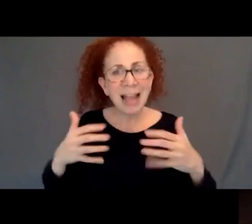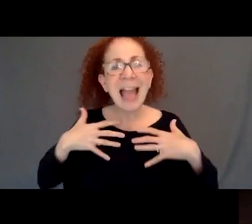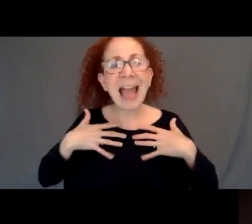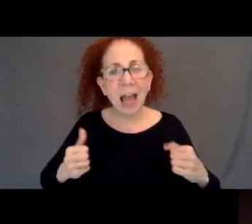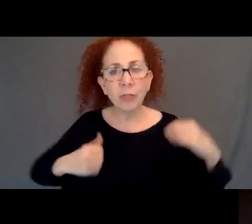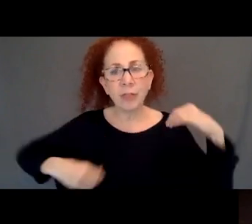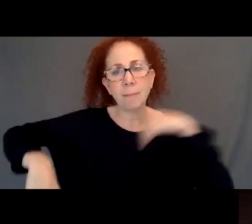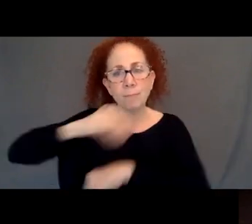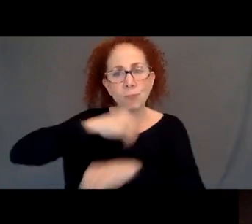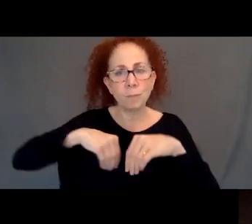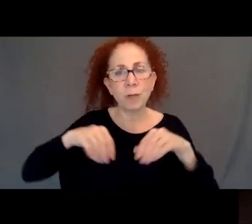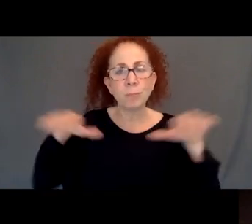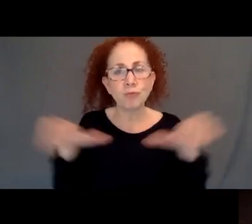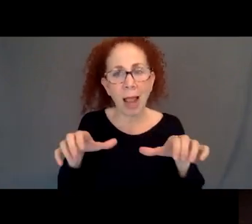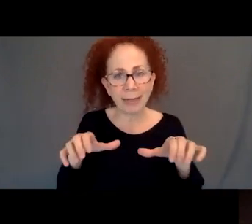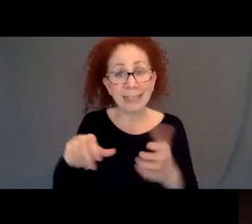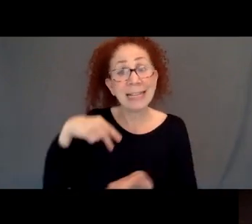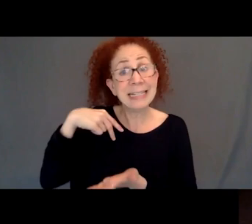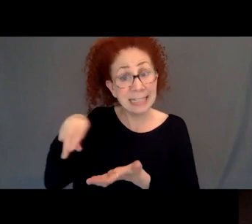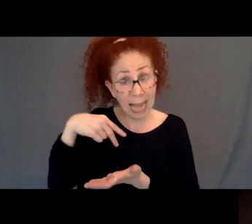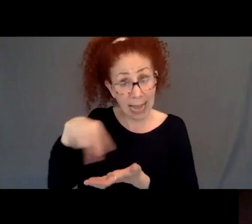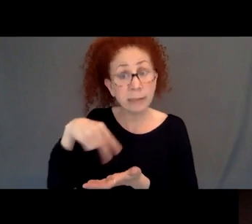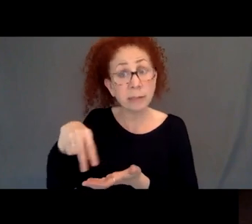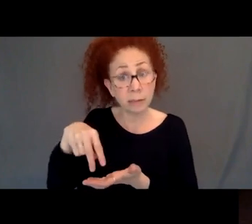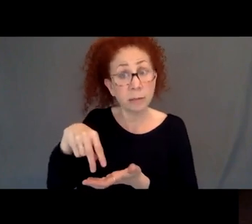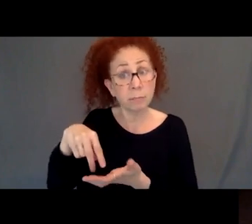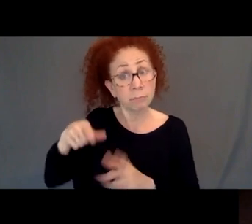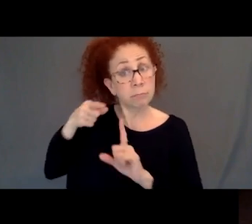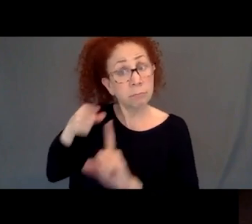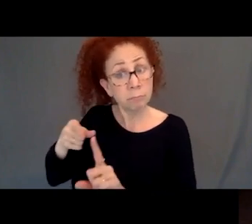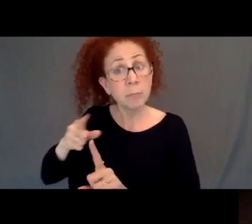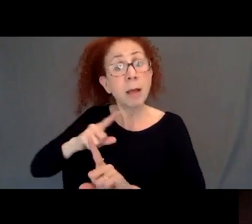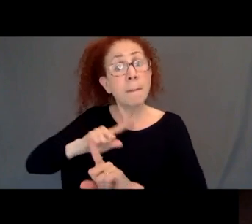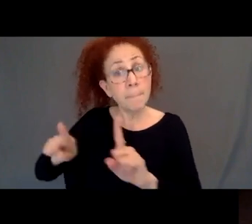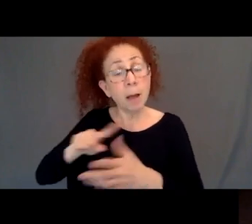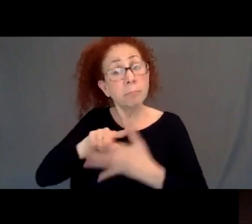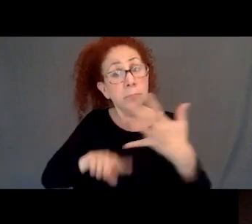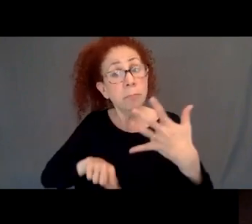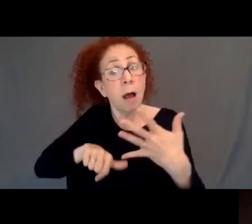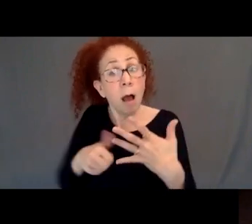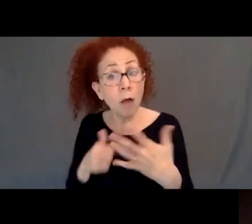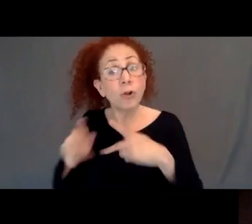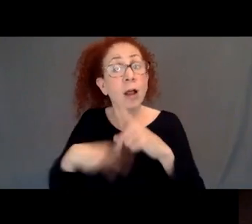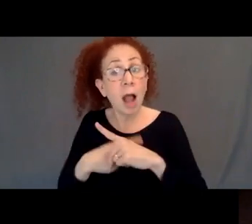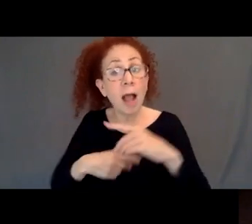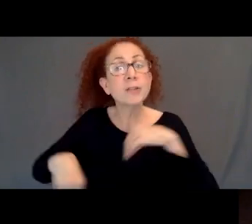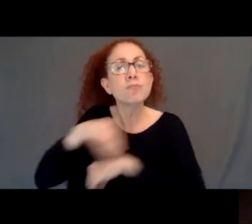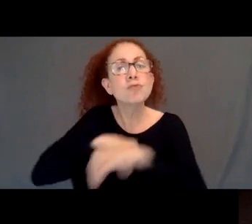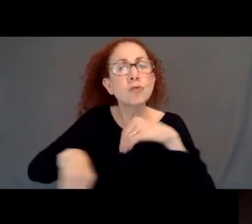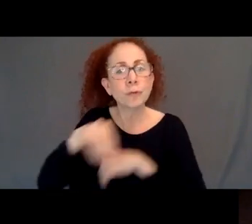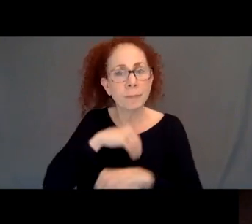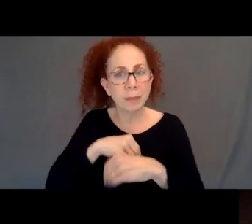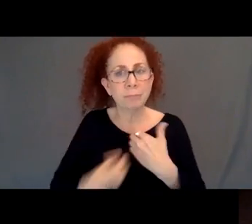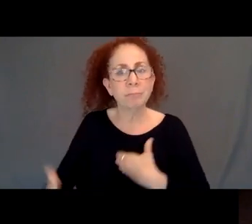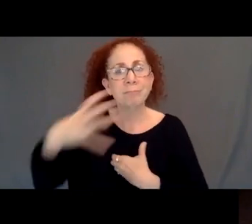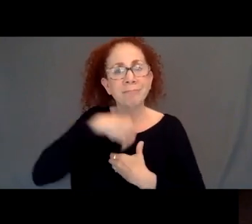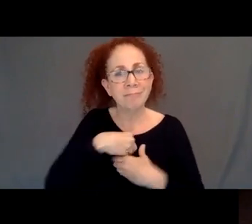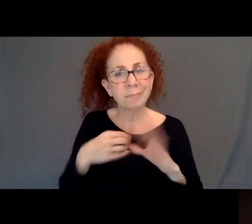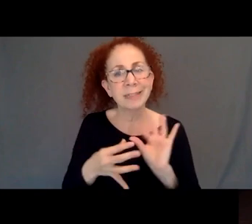movement practice where dance could be central, but then where I needed all of these other movement forms to kind of keep myself in